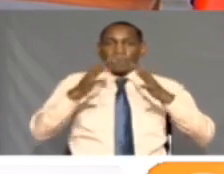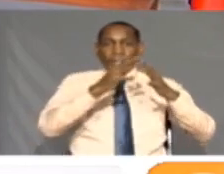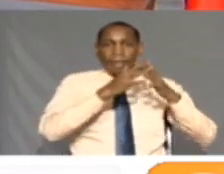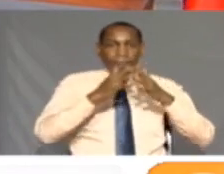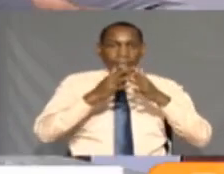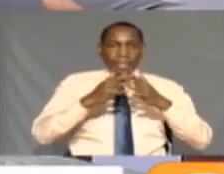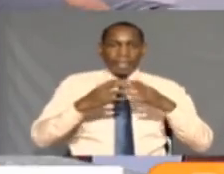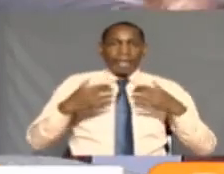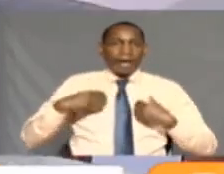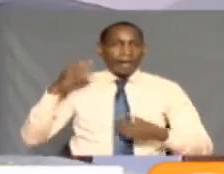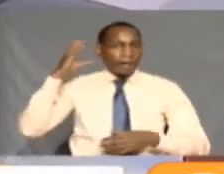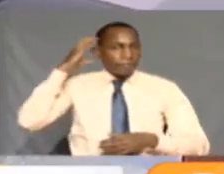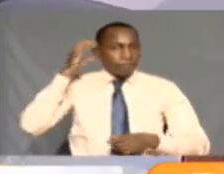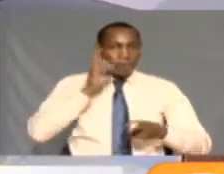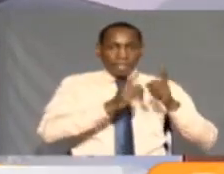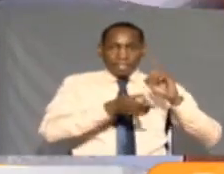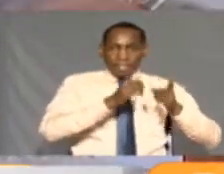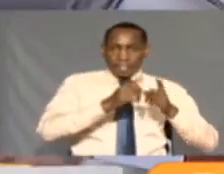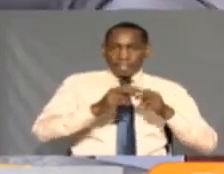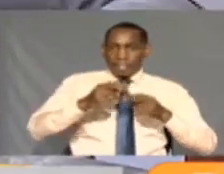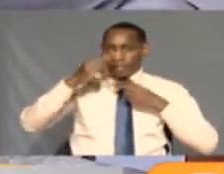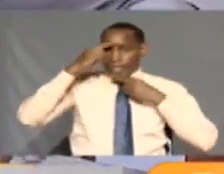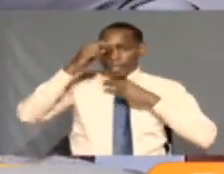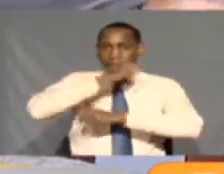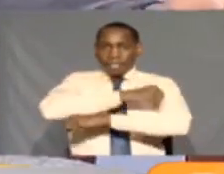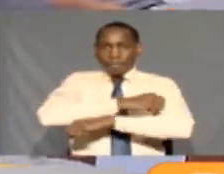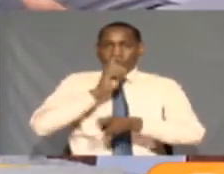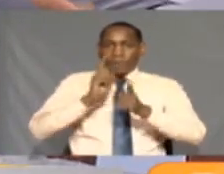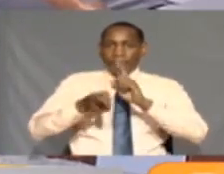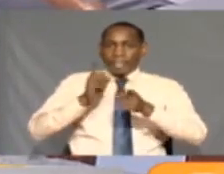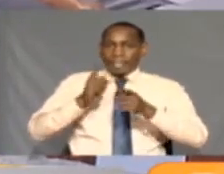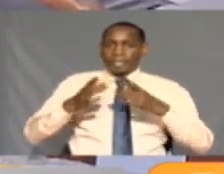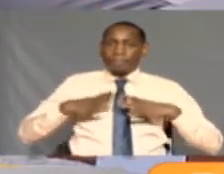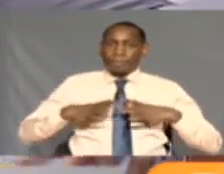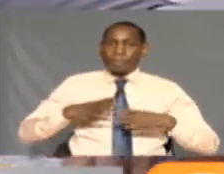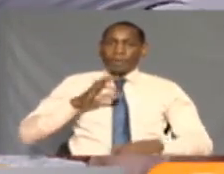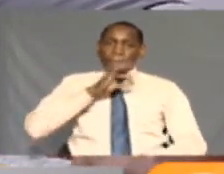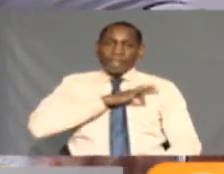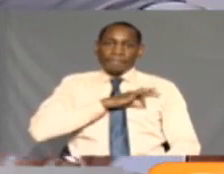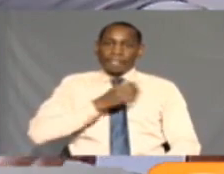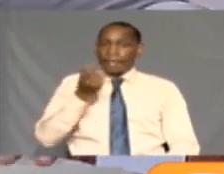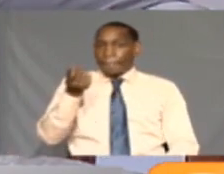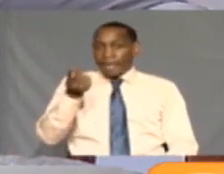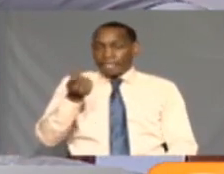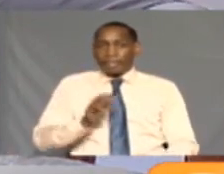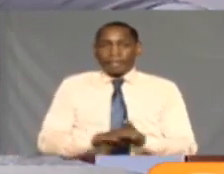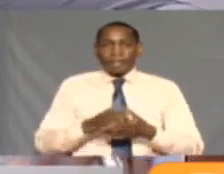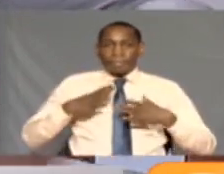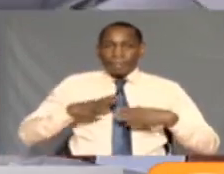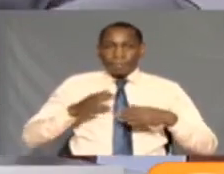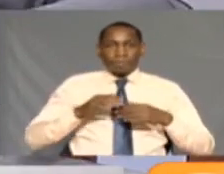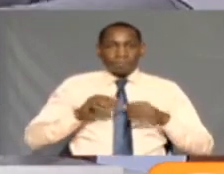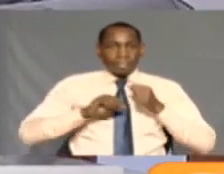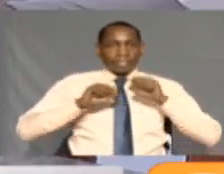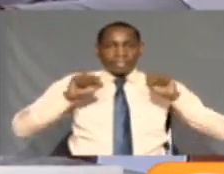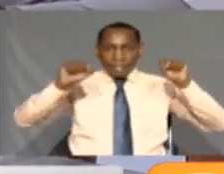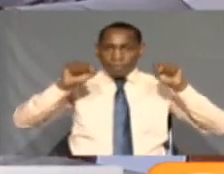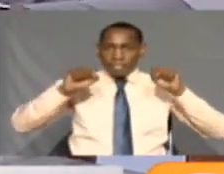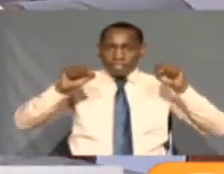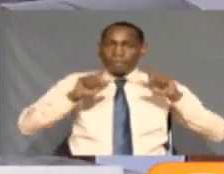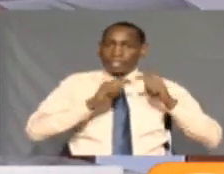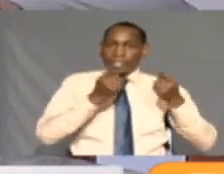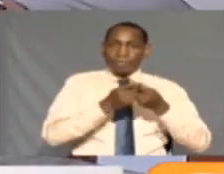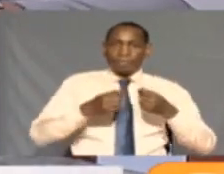there's college athletics, there's high school athletics, and people are making money. People are following teams. People are